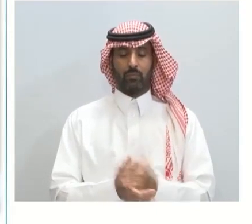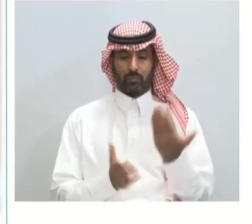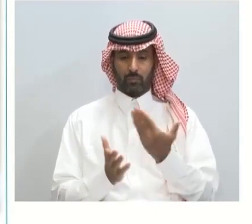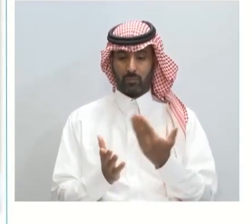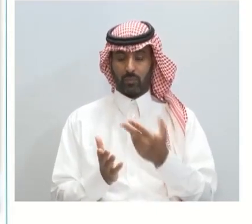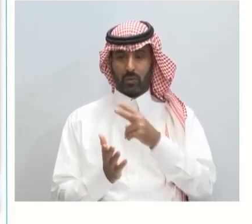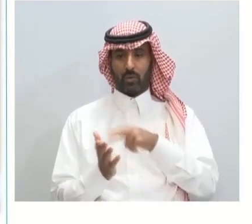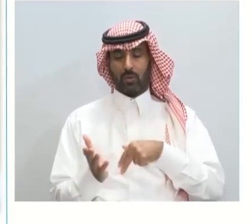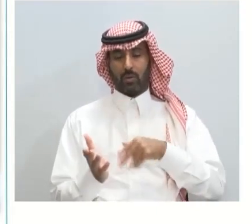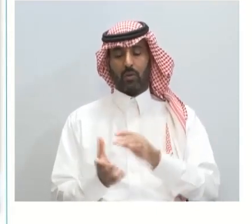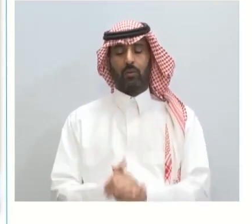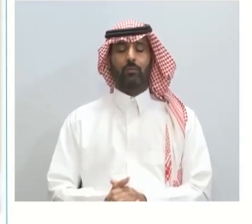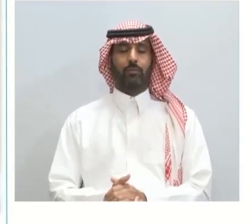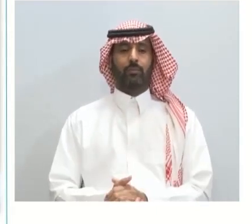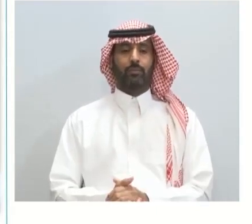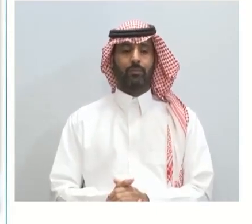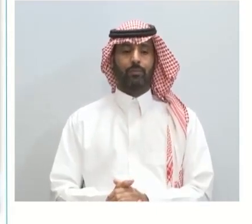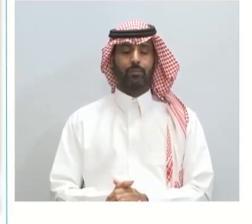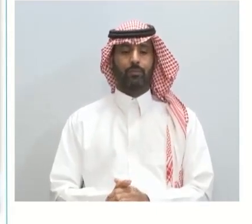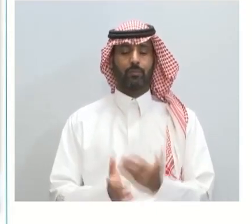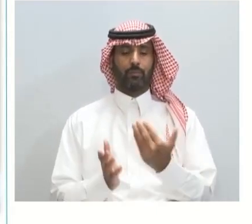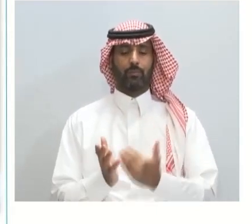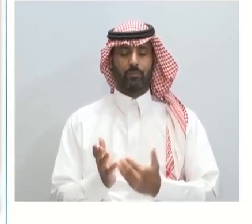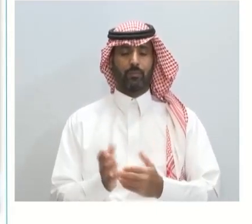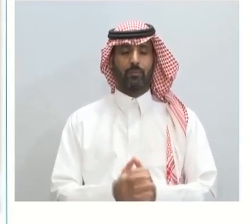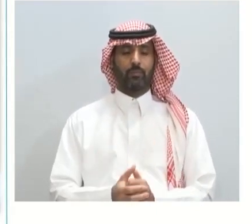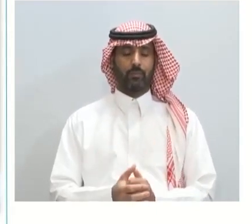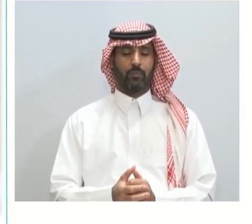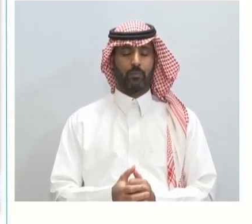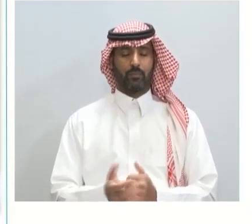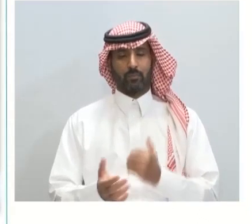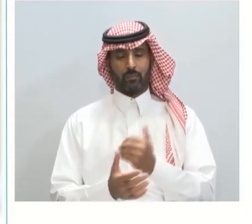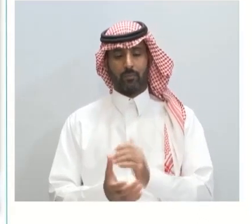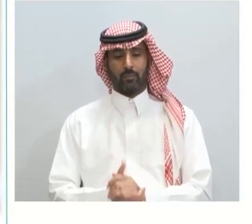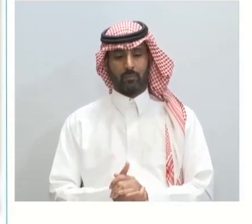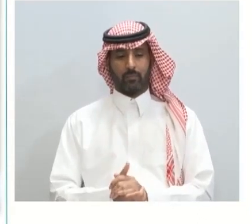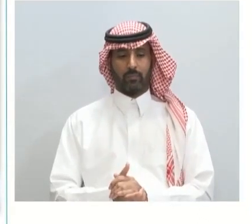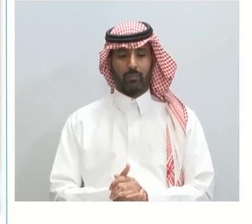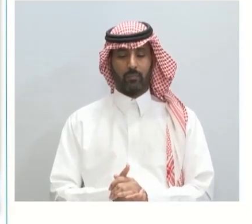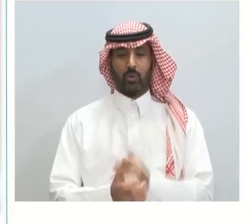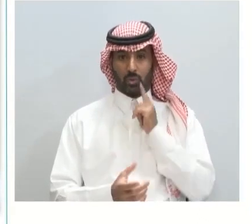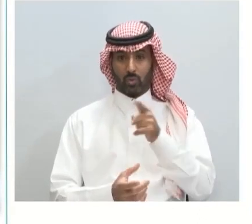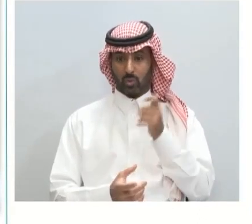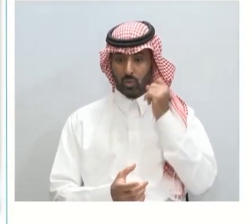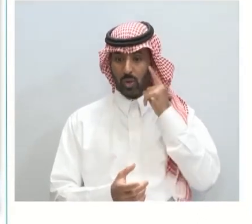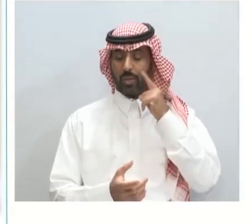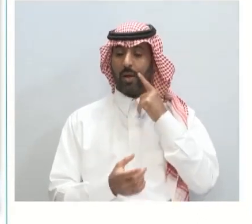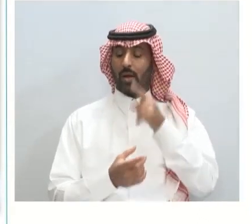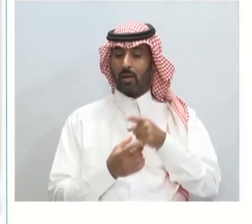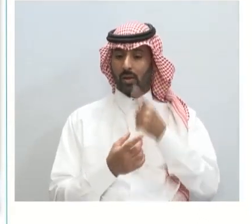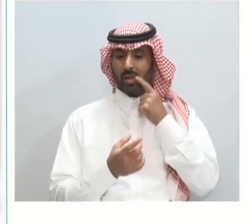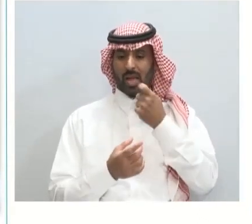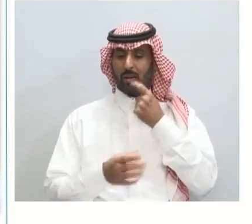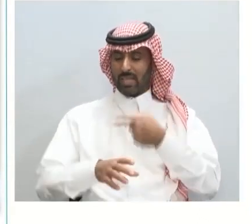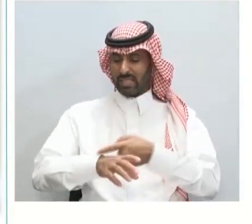article again just to make sure that we have the correct answers. So let's listen. Did you know that a drop of your blood